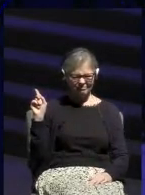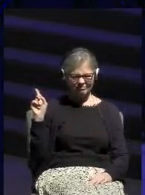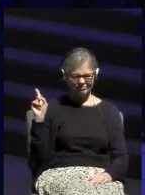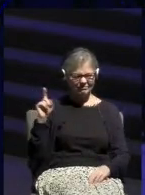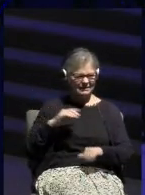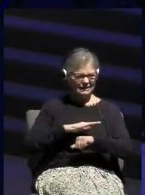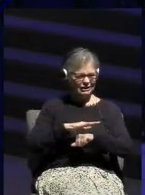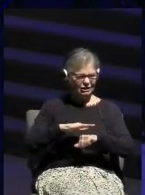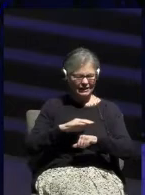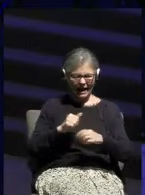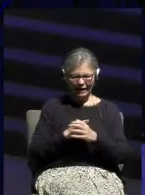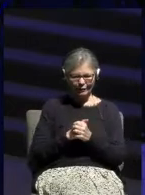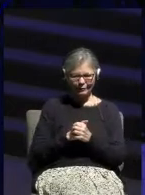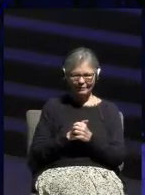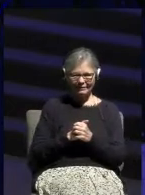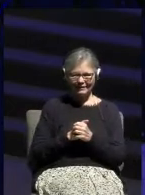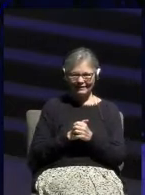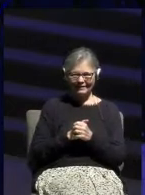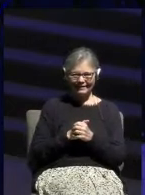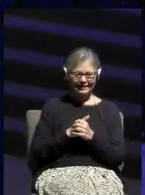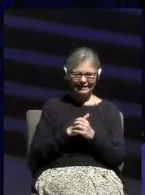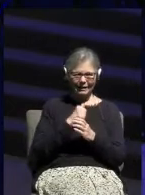Don't let that be your walk with God.